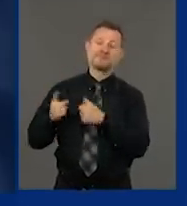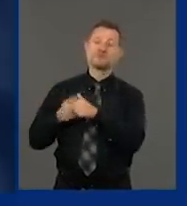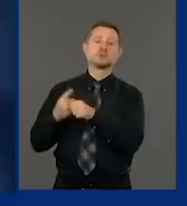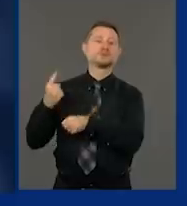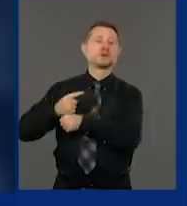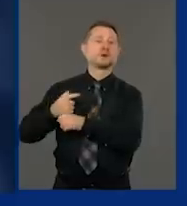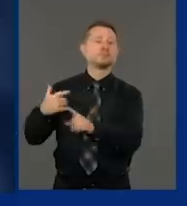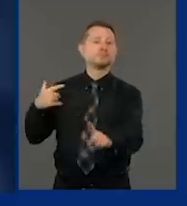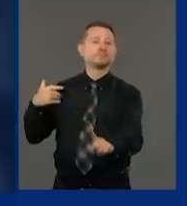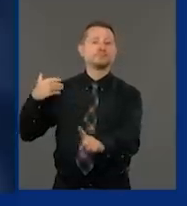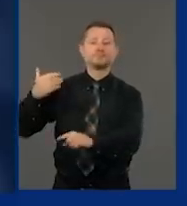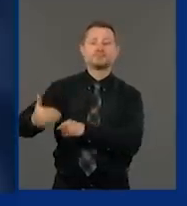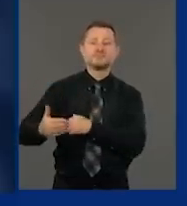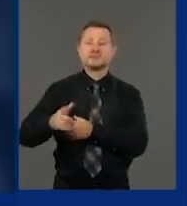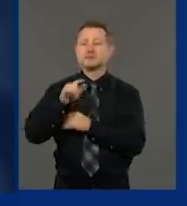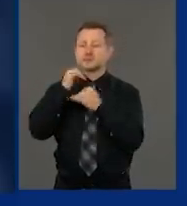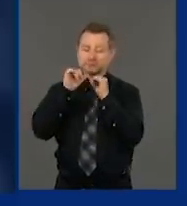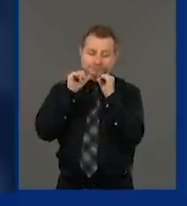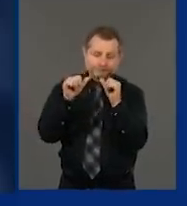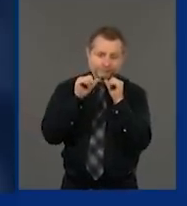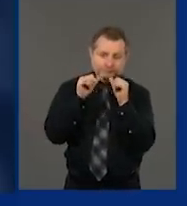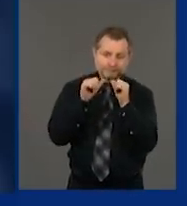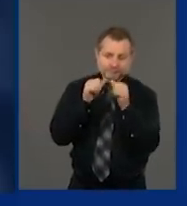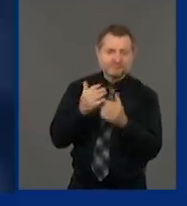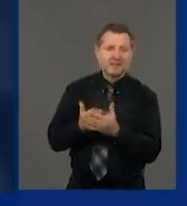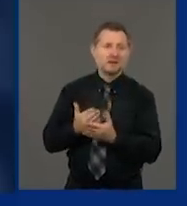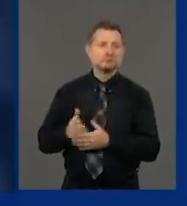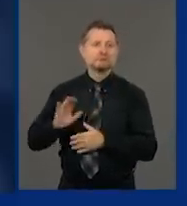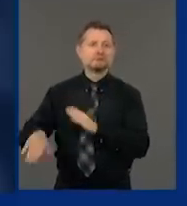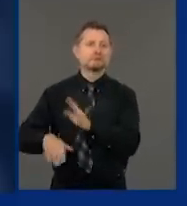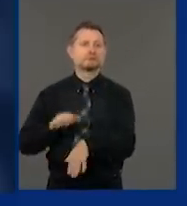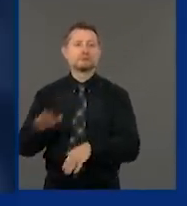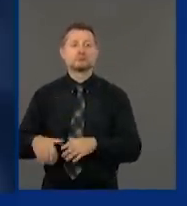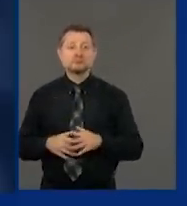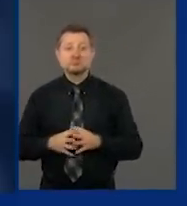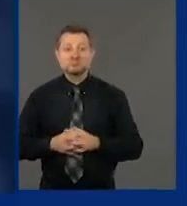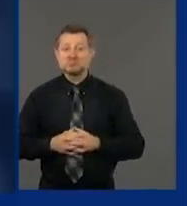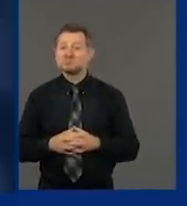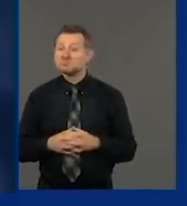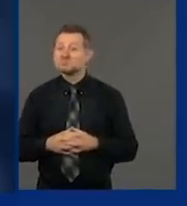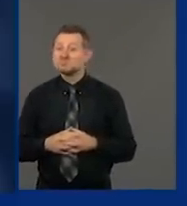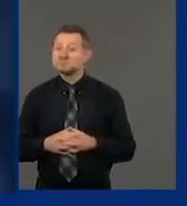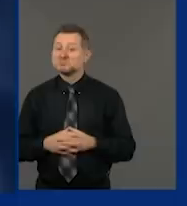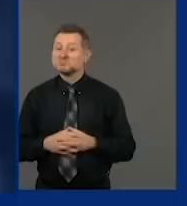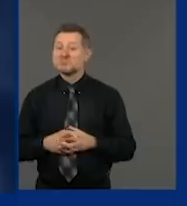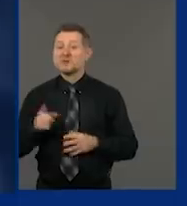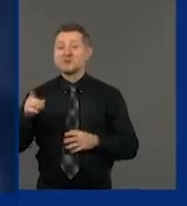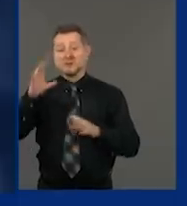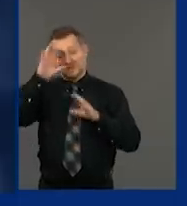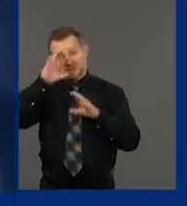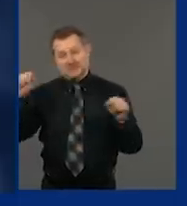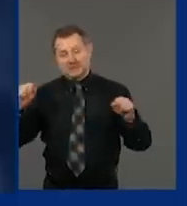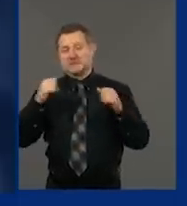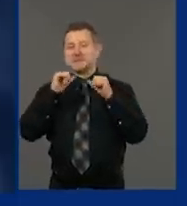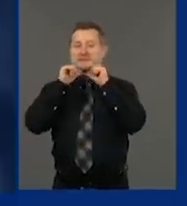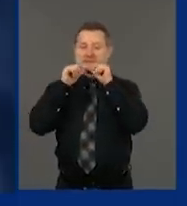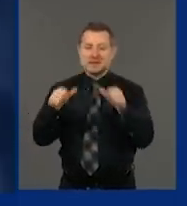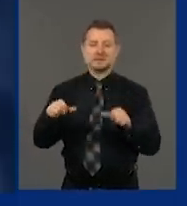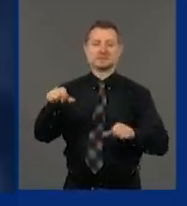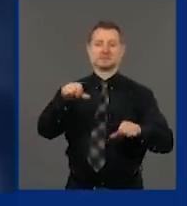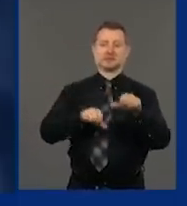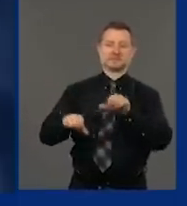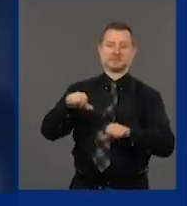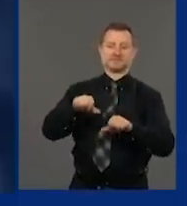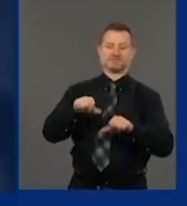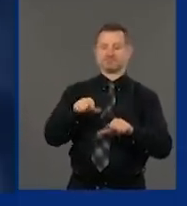denial of reality was to deny science.